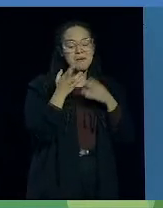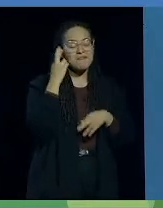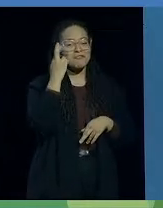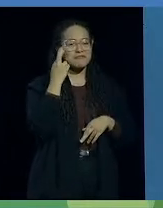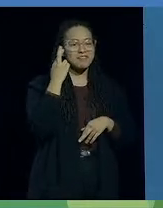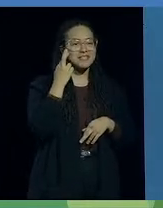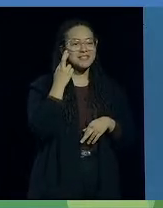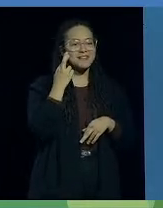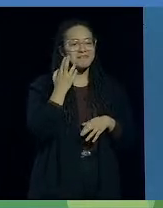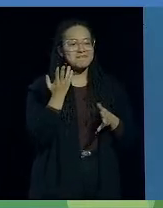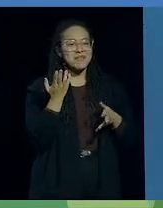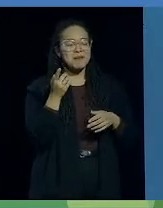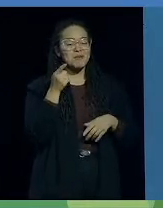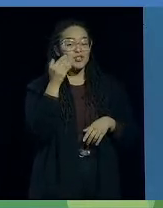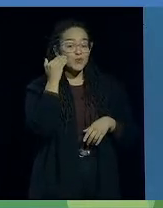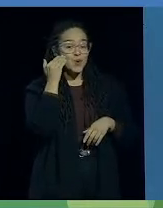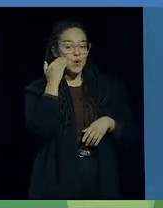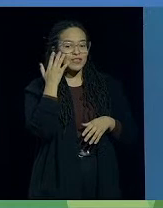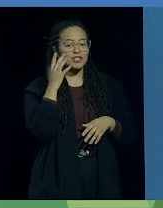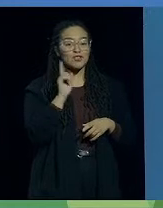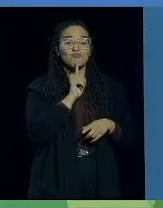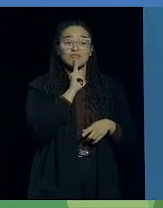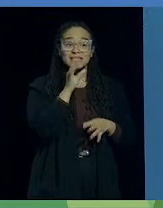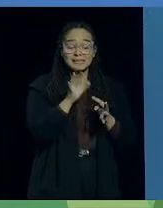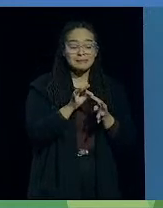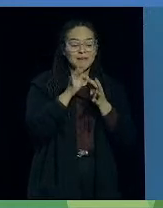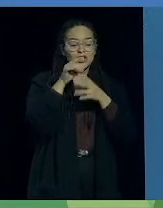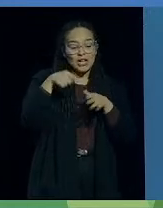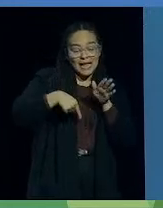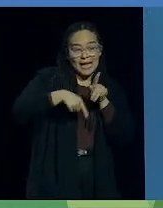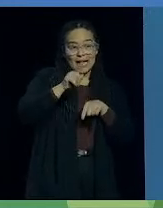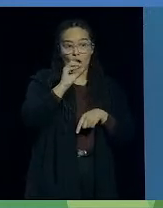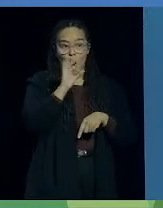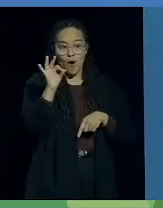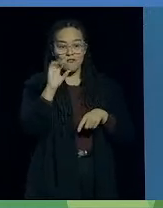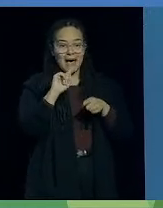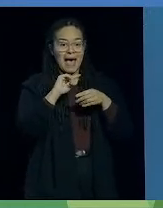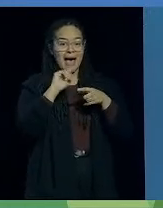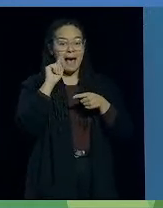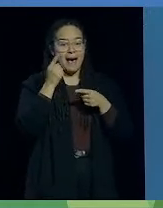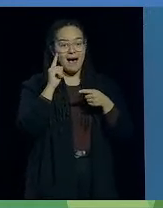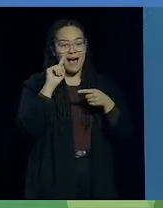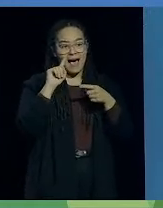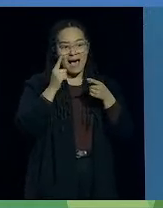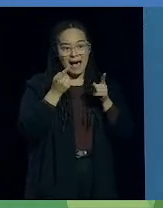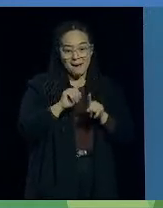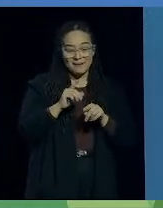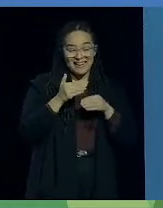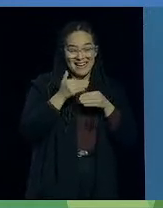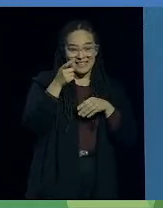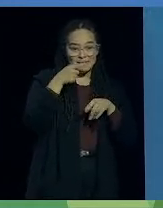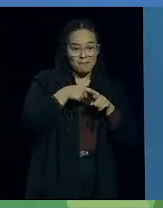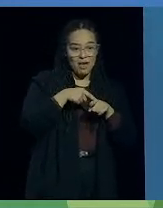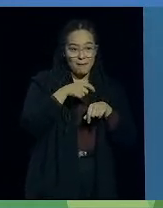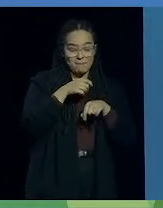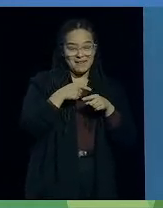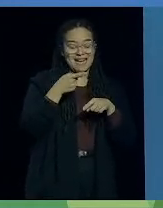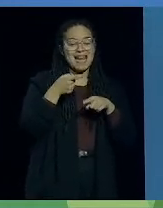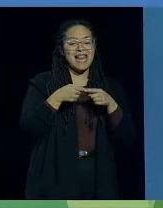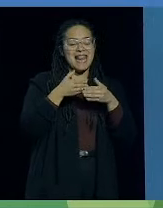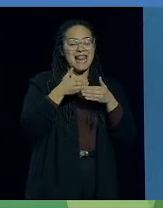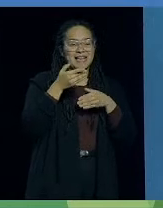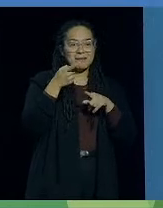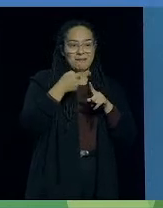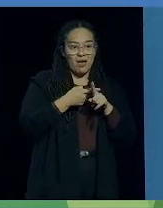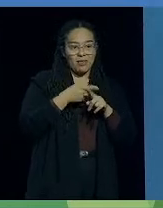intentional, but as you know, there's a very prominent kickoff happening next month, and Bosch is going to be involved. I think